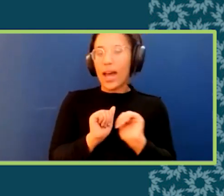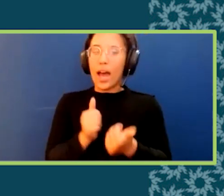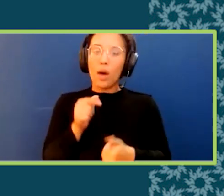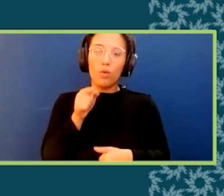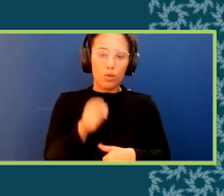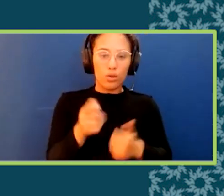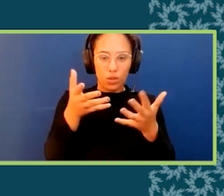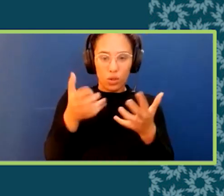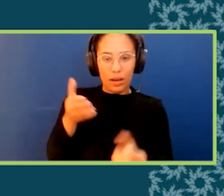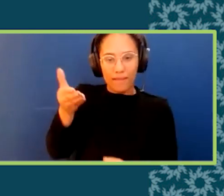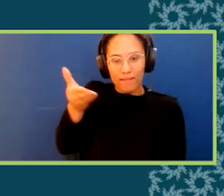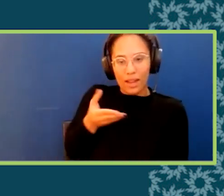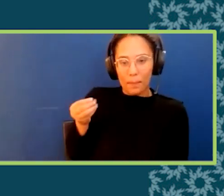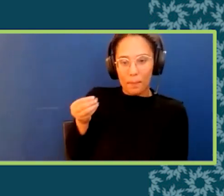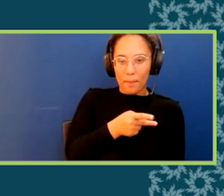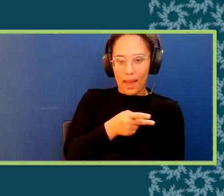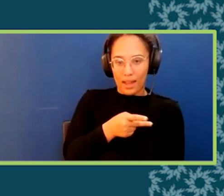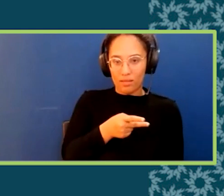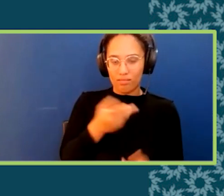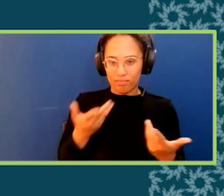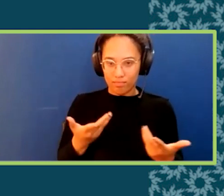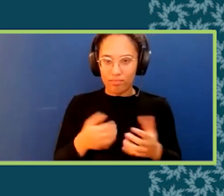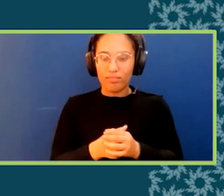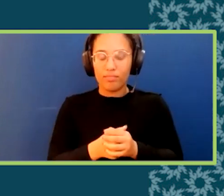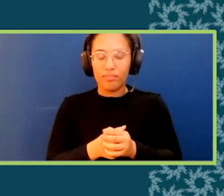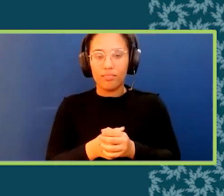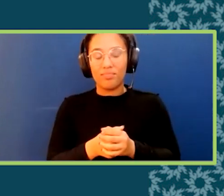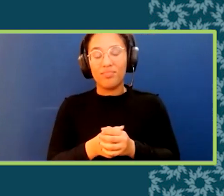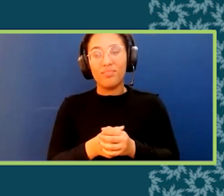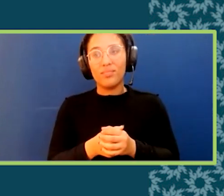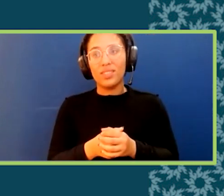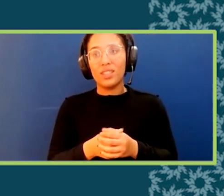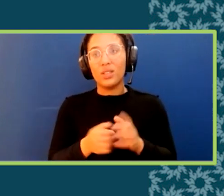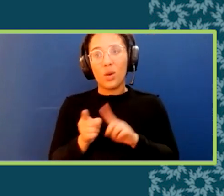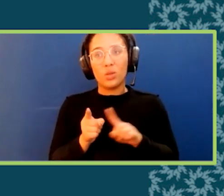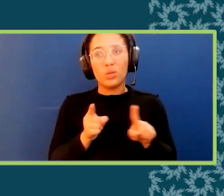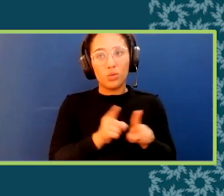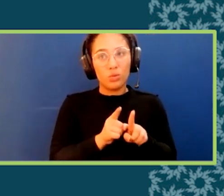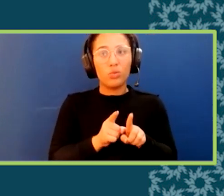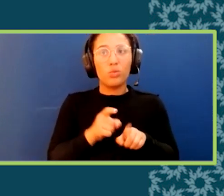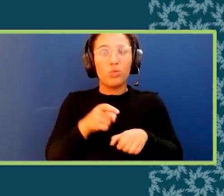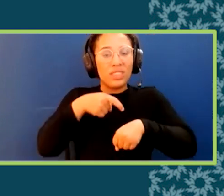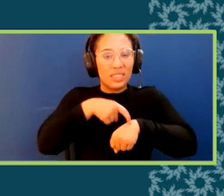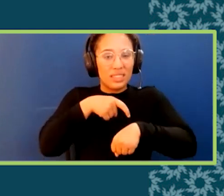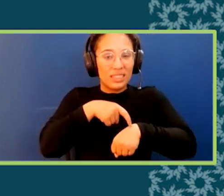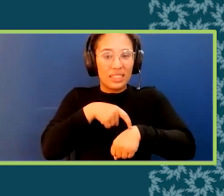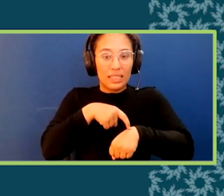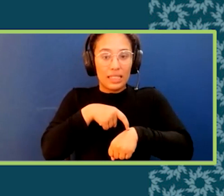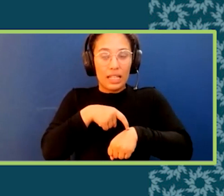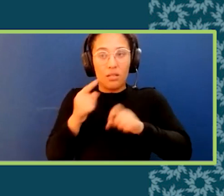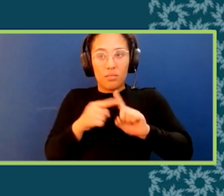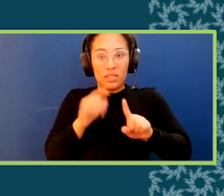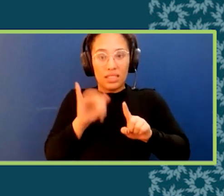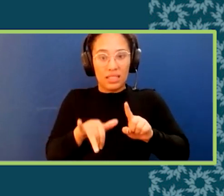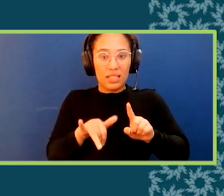And that can often, one, it takes time because you've got to think about it. And so that allows for that pause.